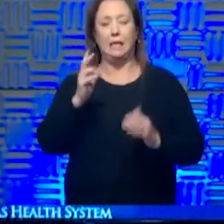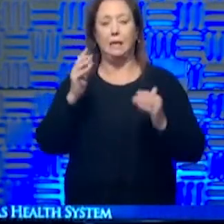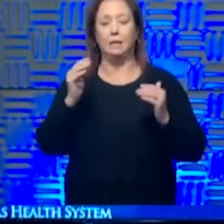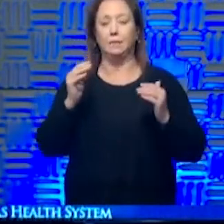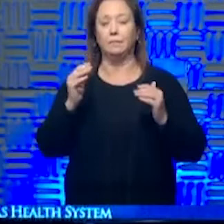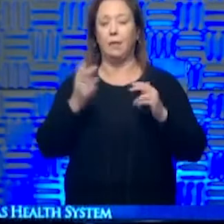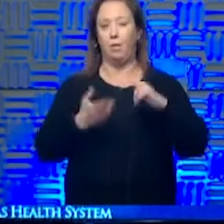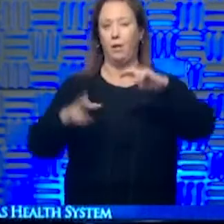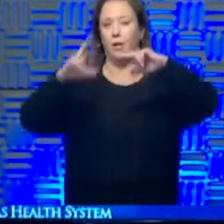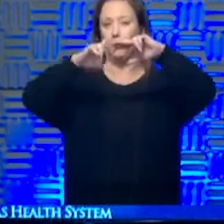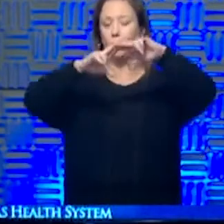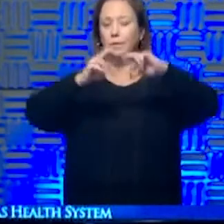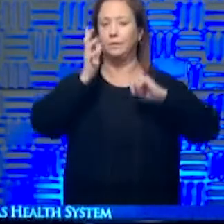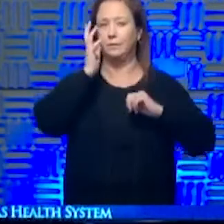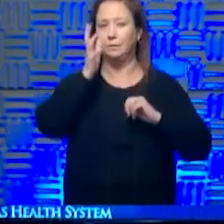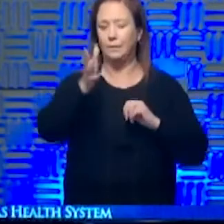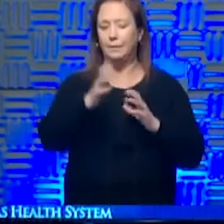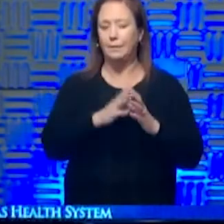rise. I'm